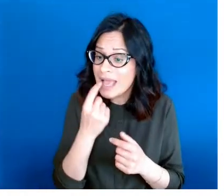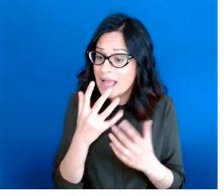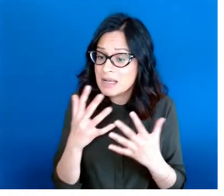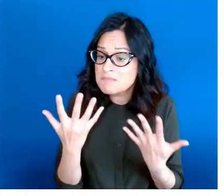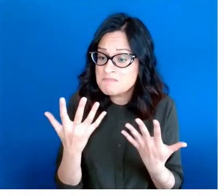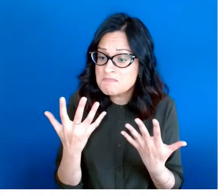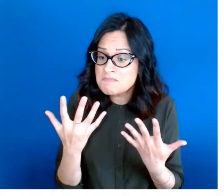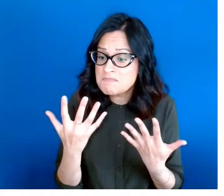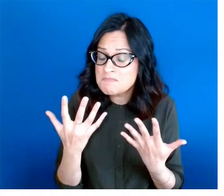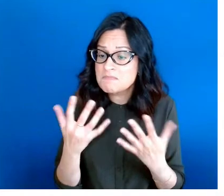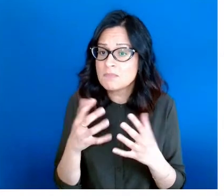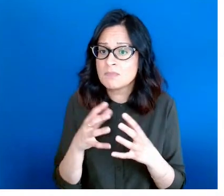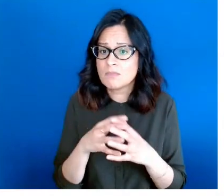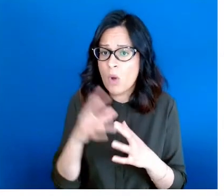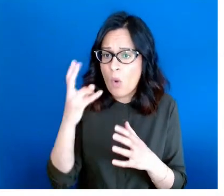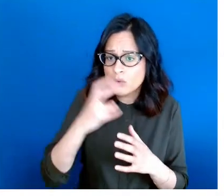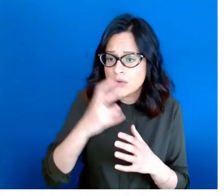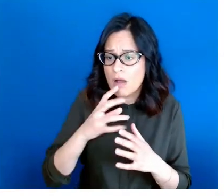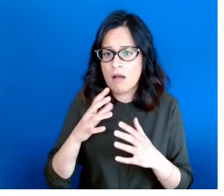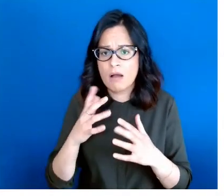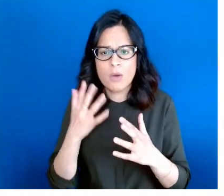older.